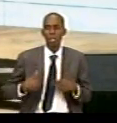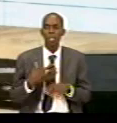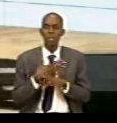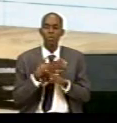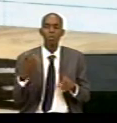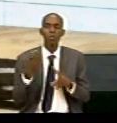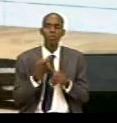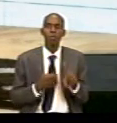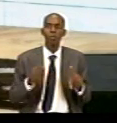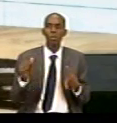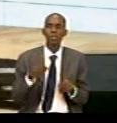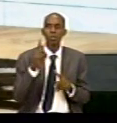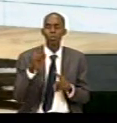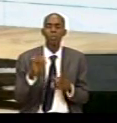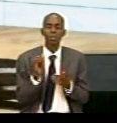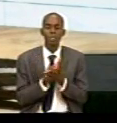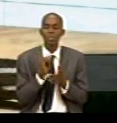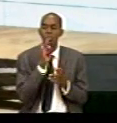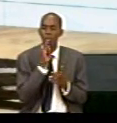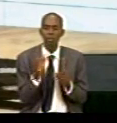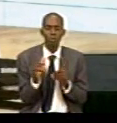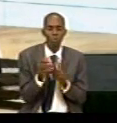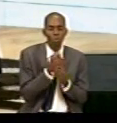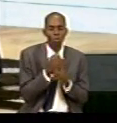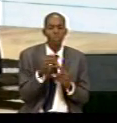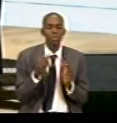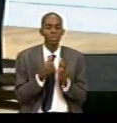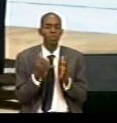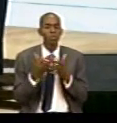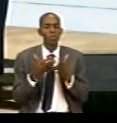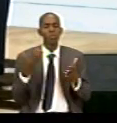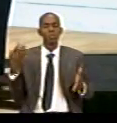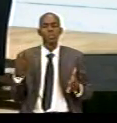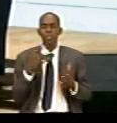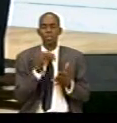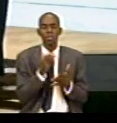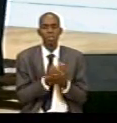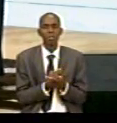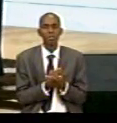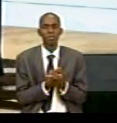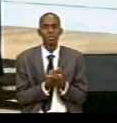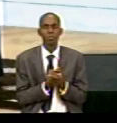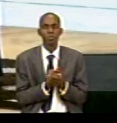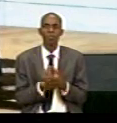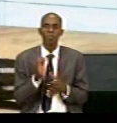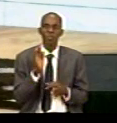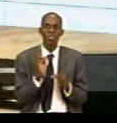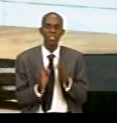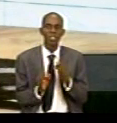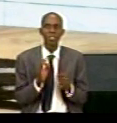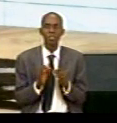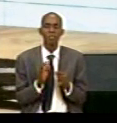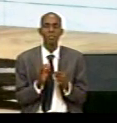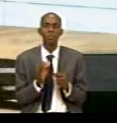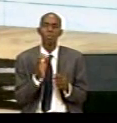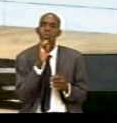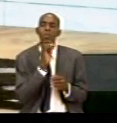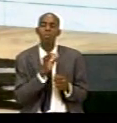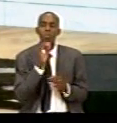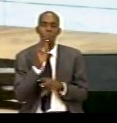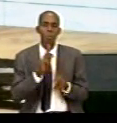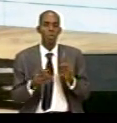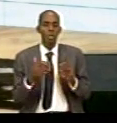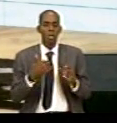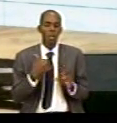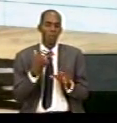holding their heart before. If Satan held your heart before, if occult held your